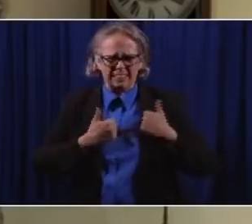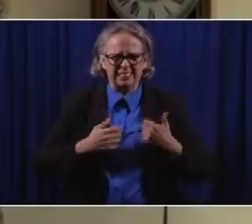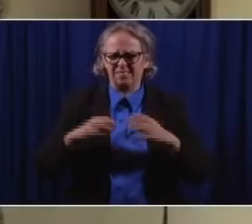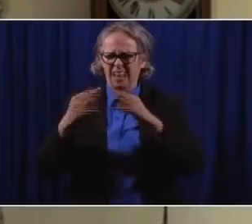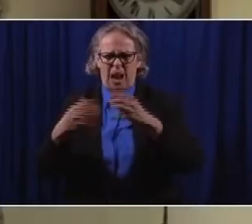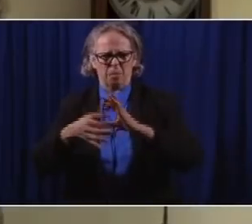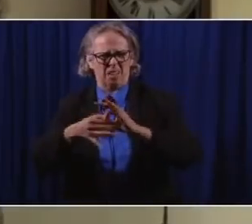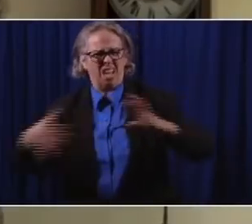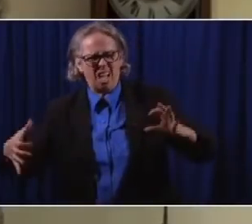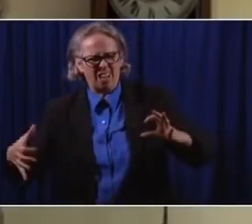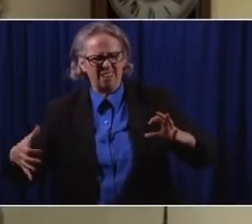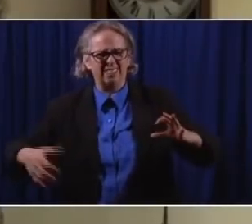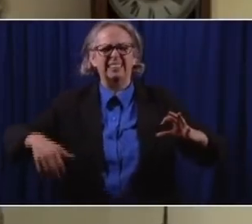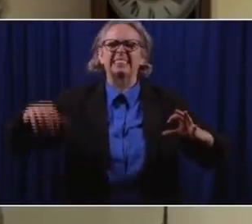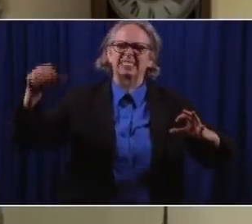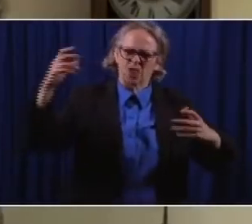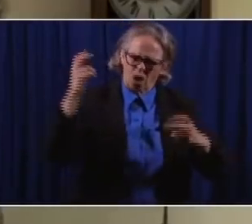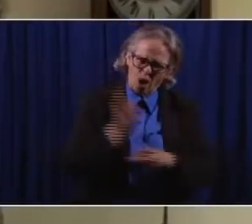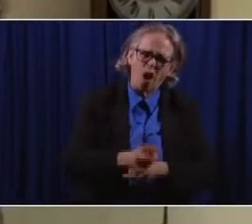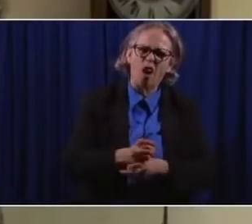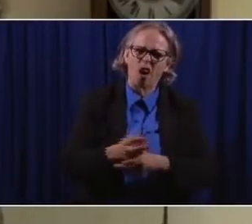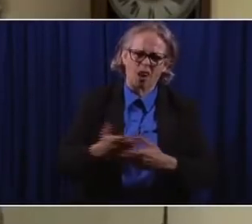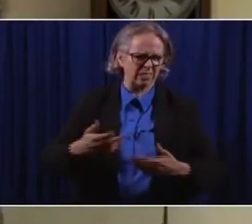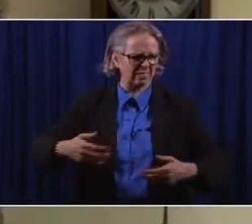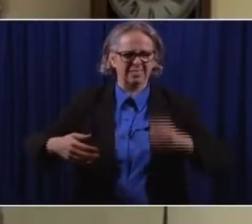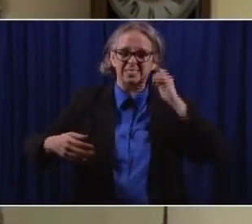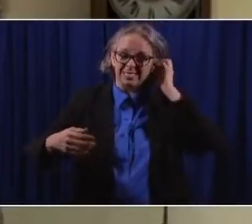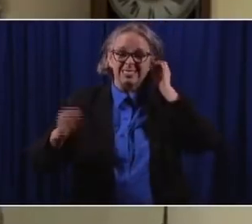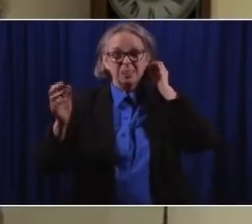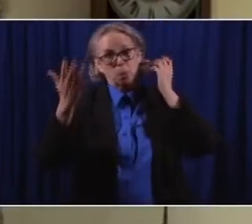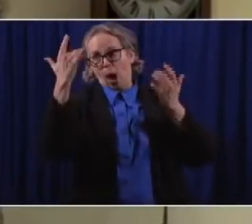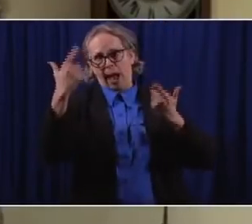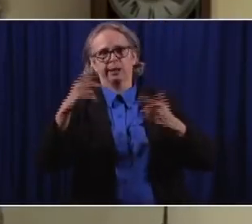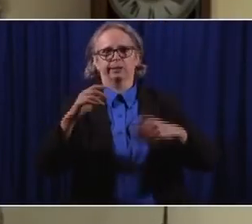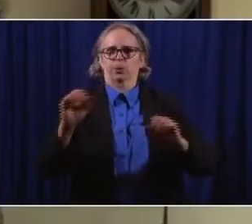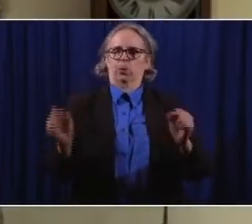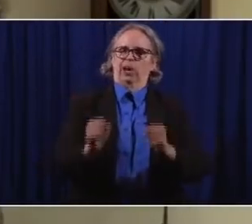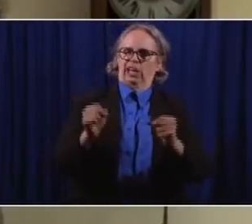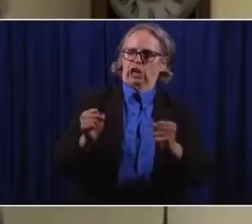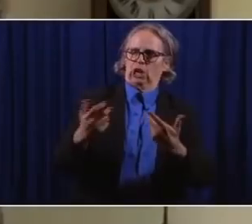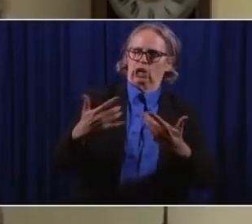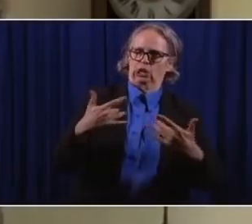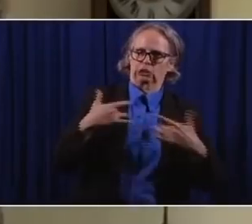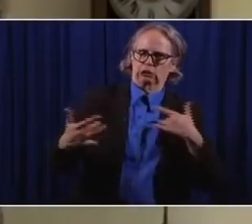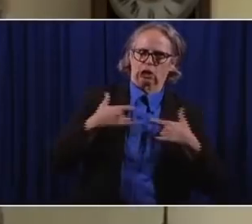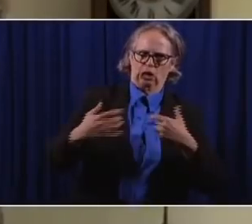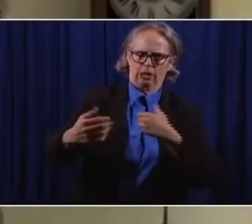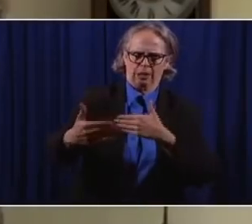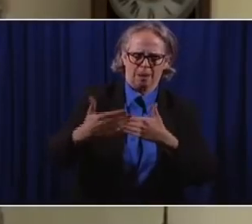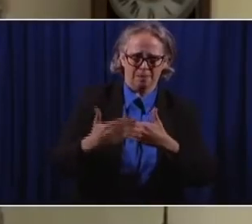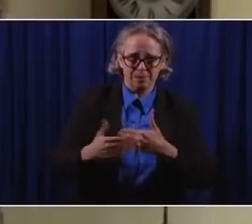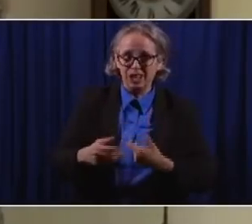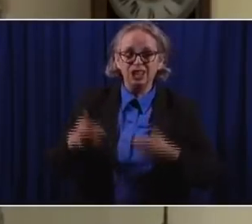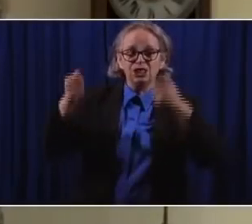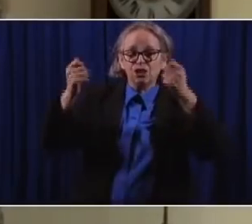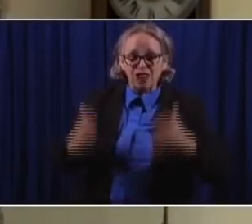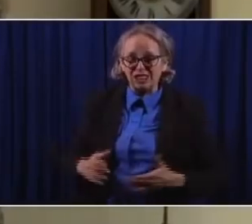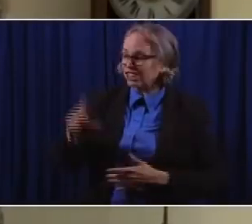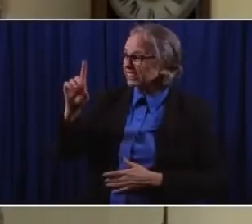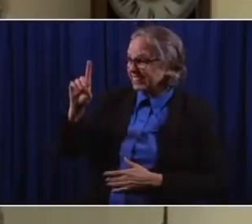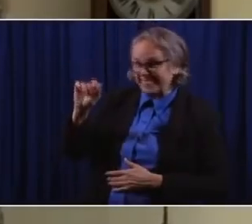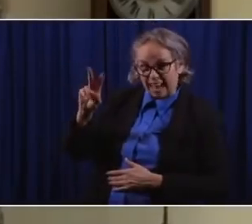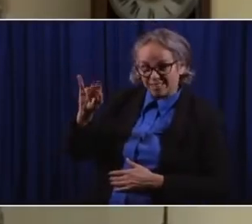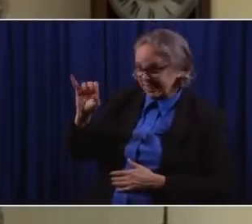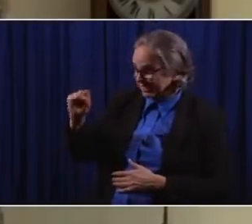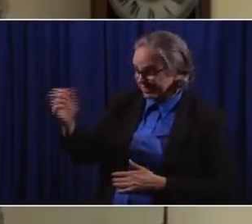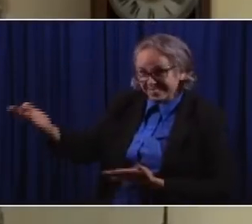coming. It's now time to update that guidance. So Director Davis, you want to talk to us a little bit and tell us what we're